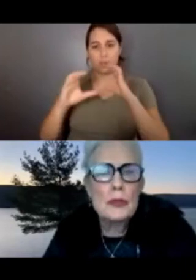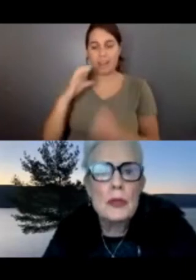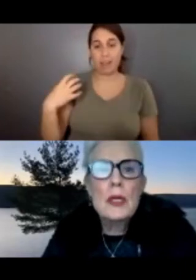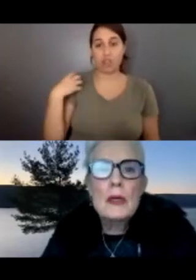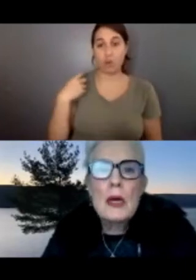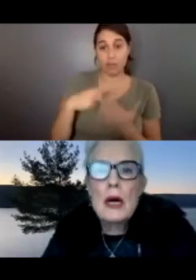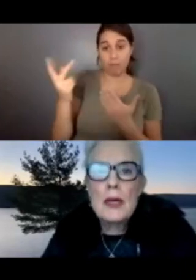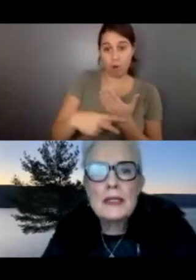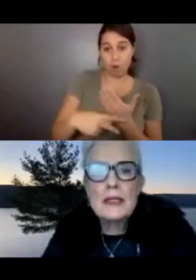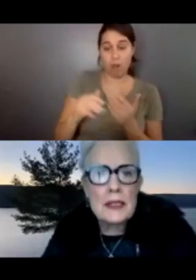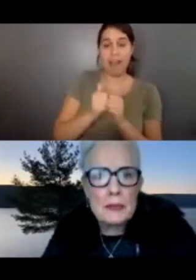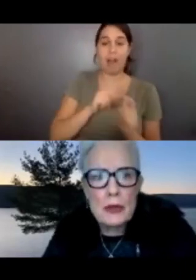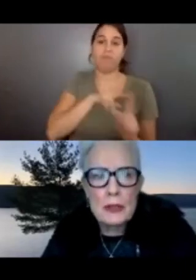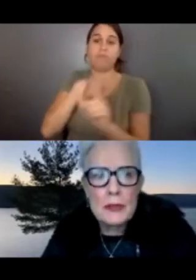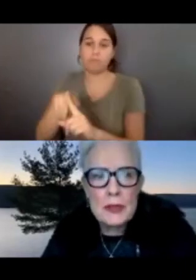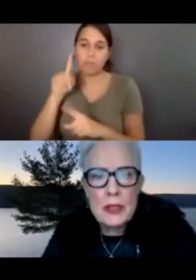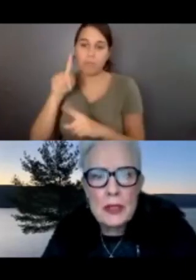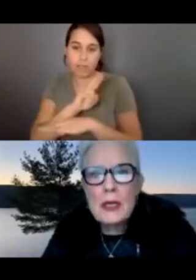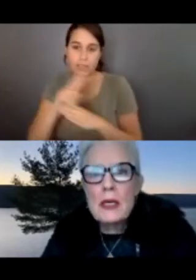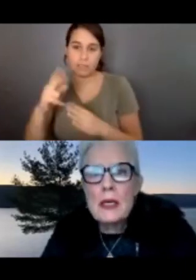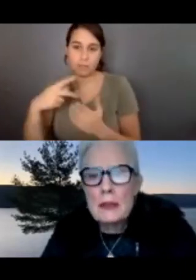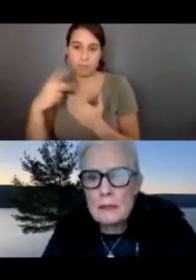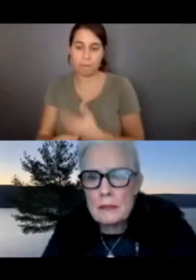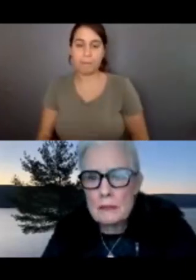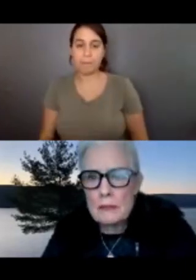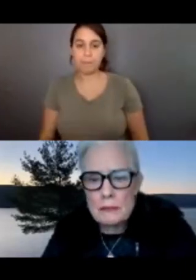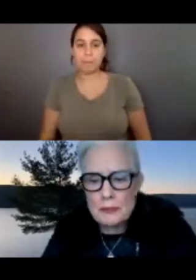to residency programs.